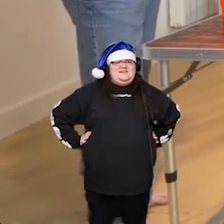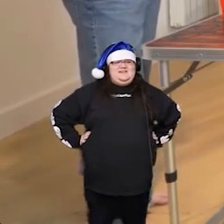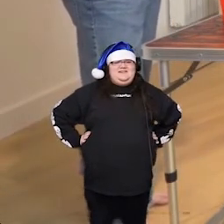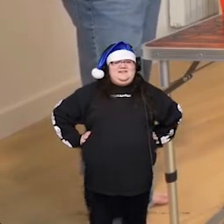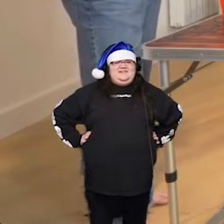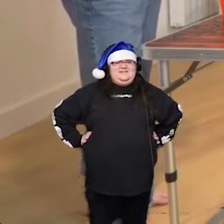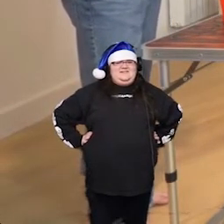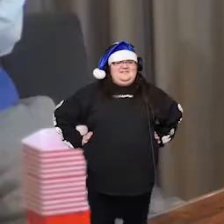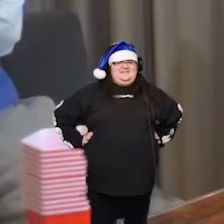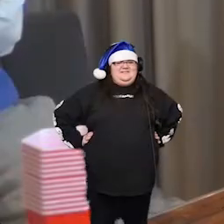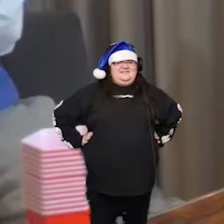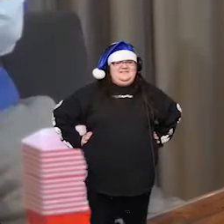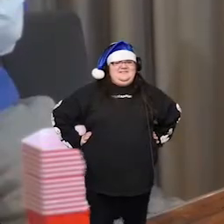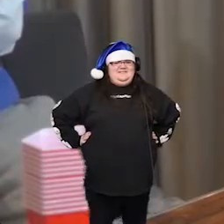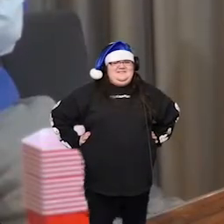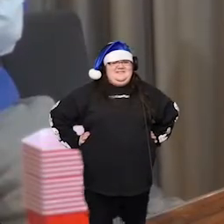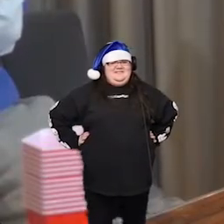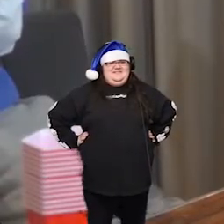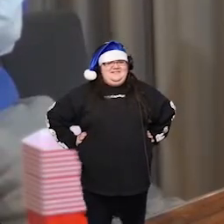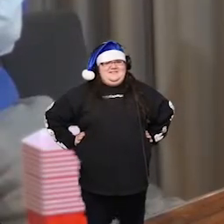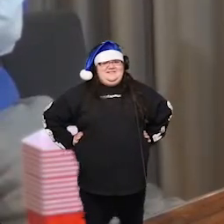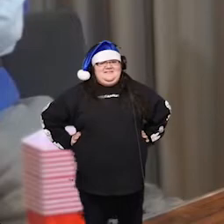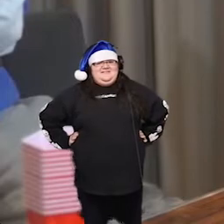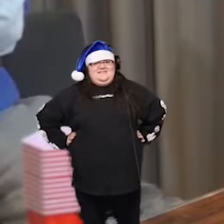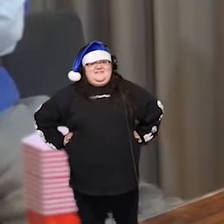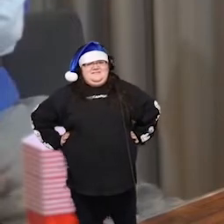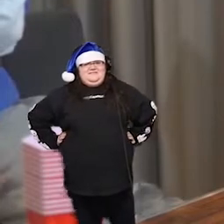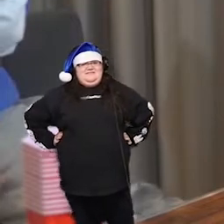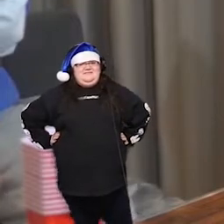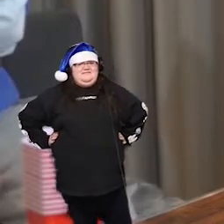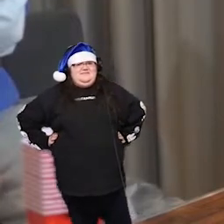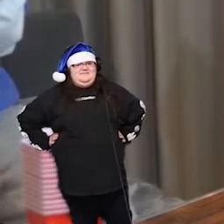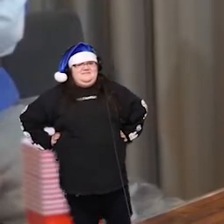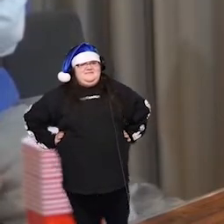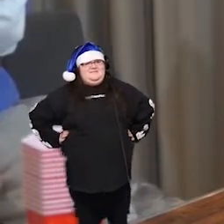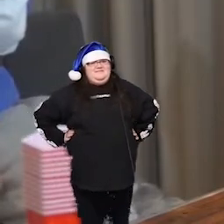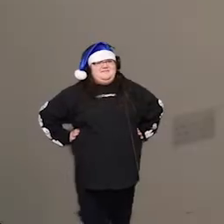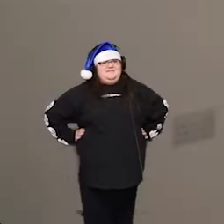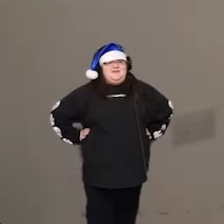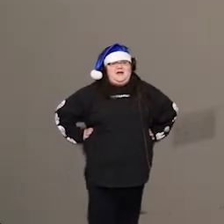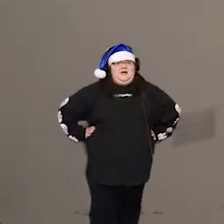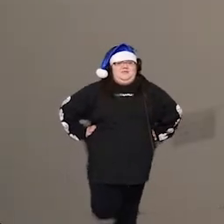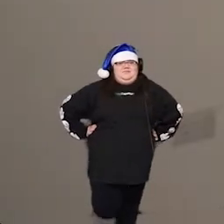I don't know. I actually don't know. I didn't even know David Cameron was a Prime Minister.